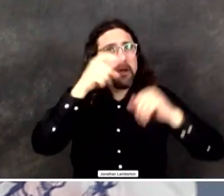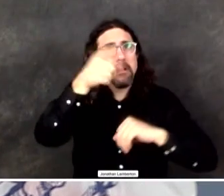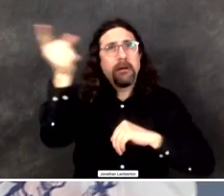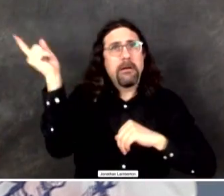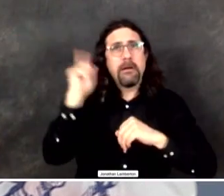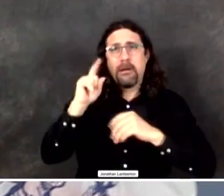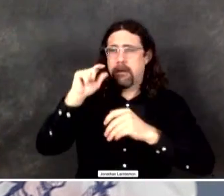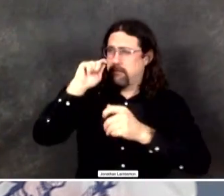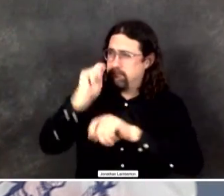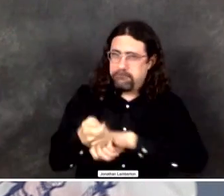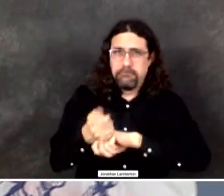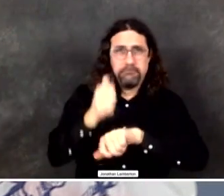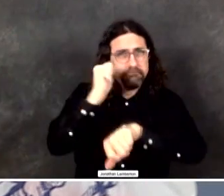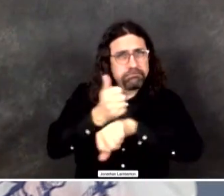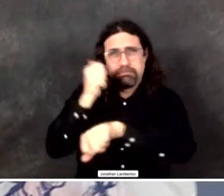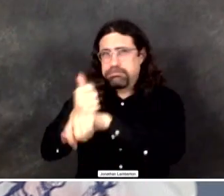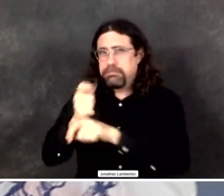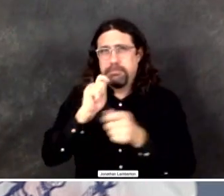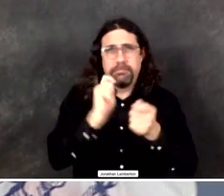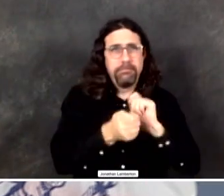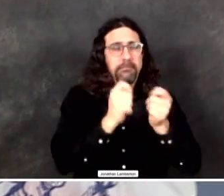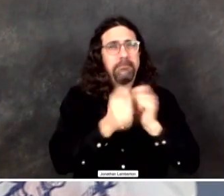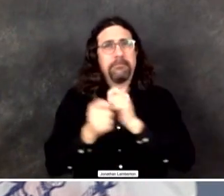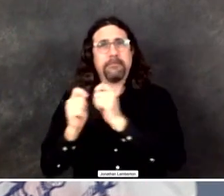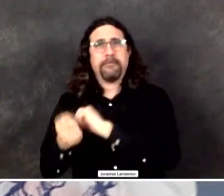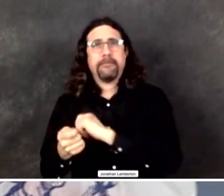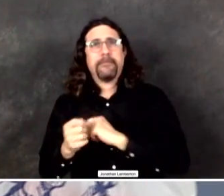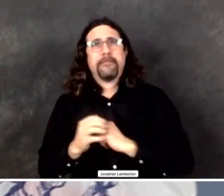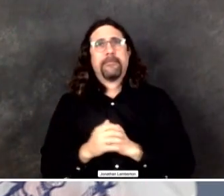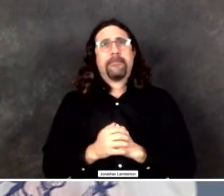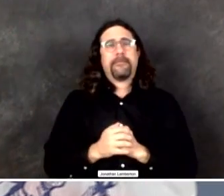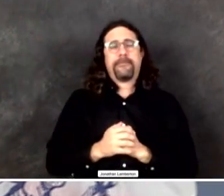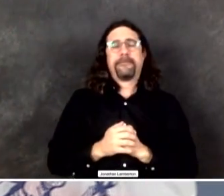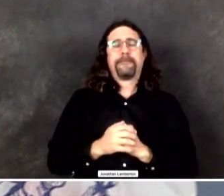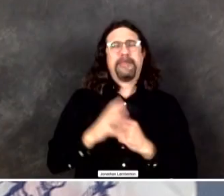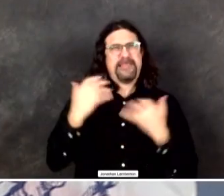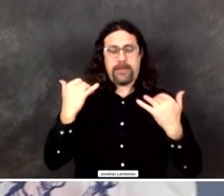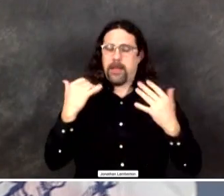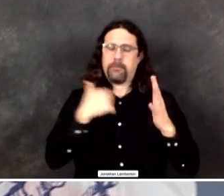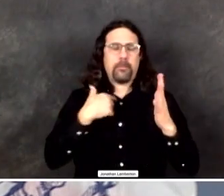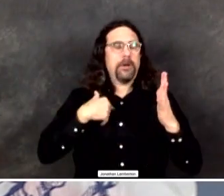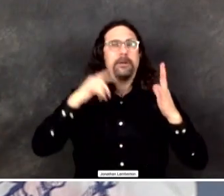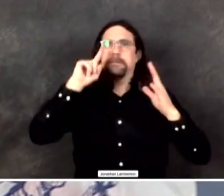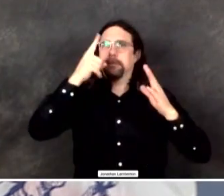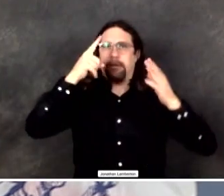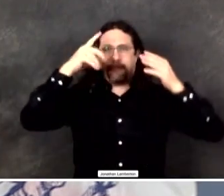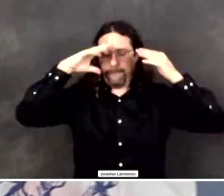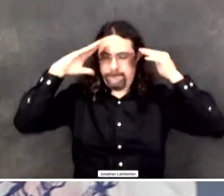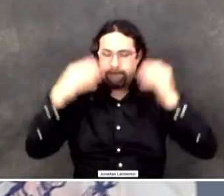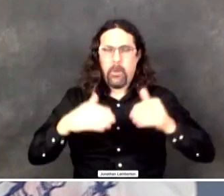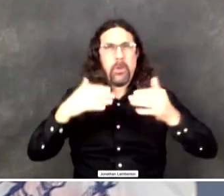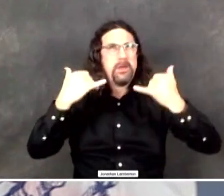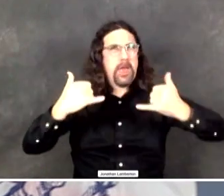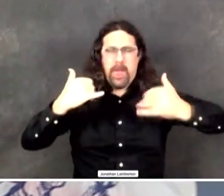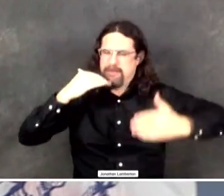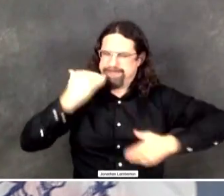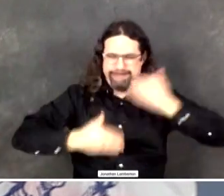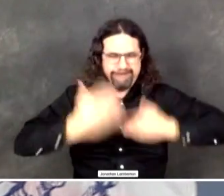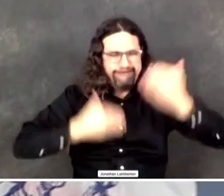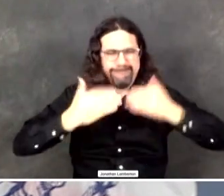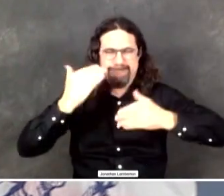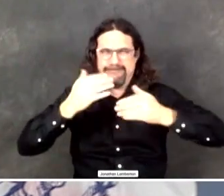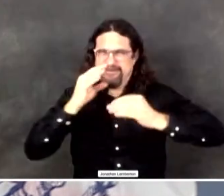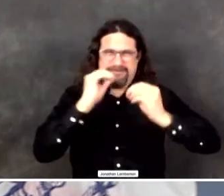amazing moments that will be looked at with admiration, that the New York City Public Schools, even in an hour of